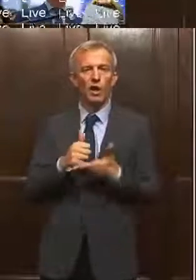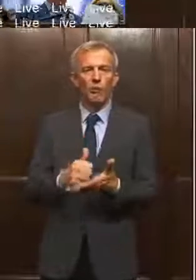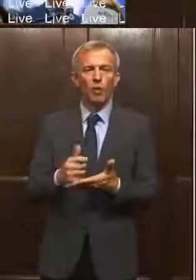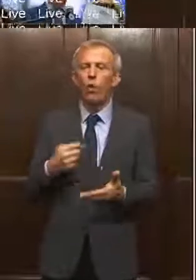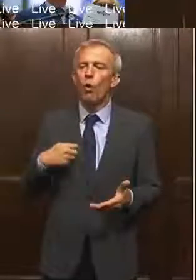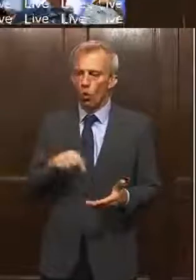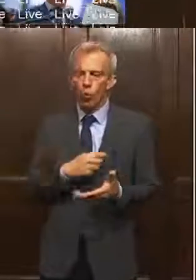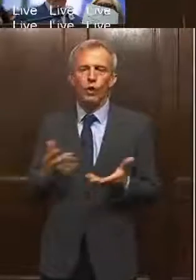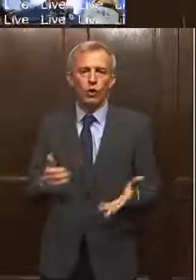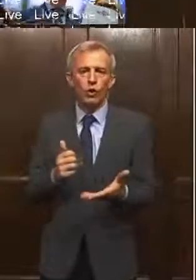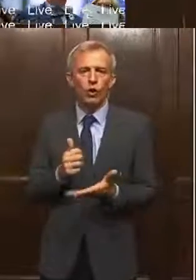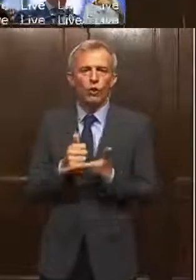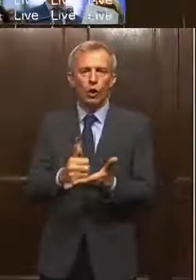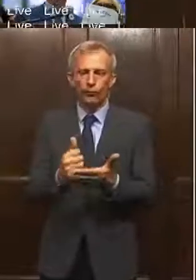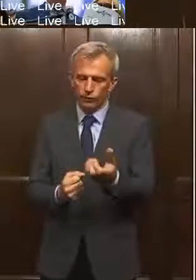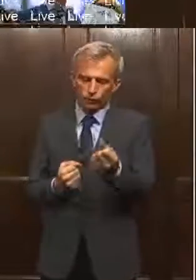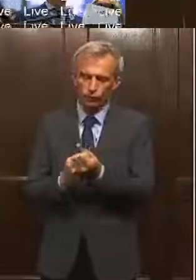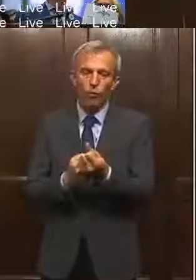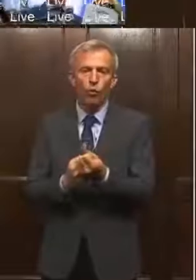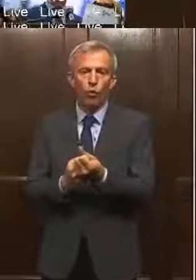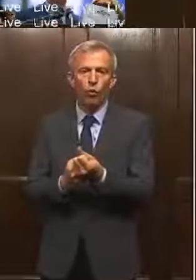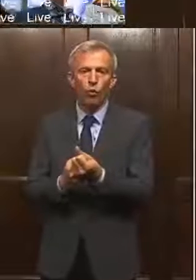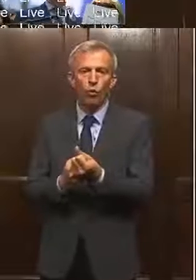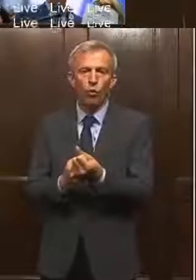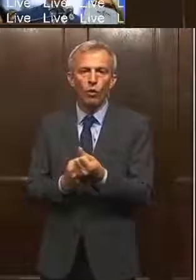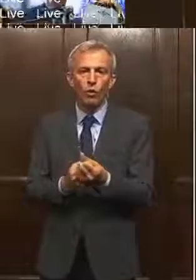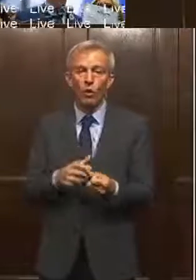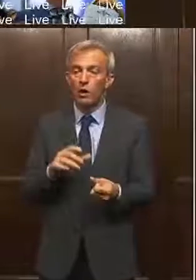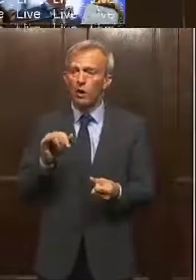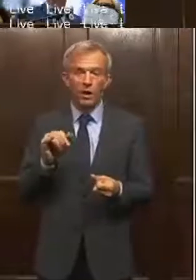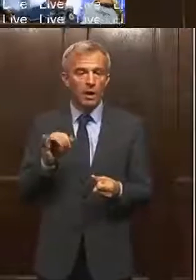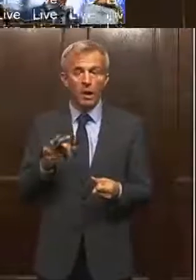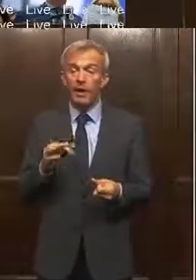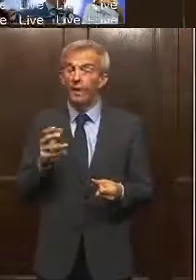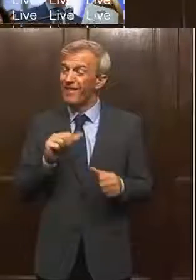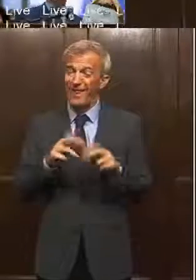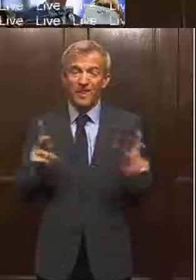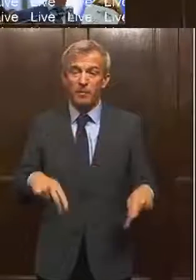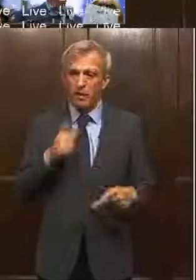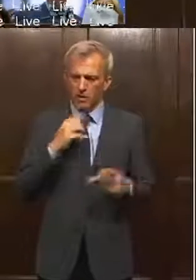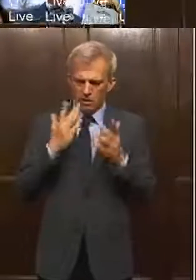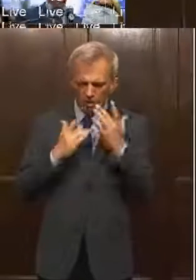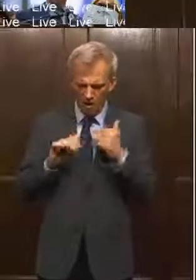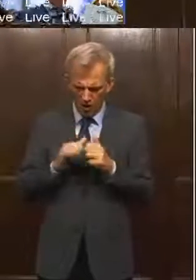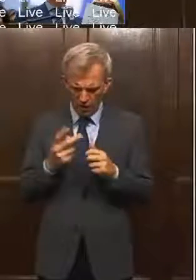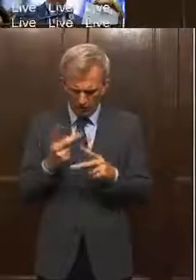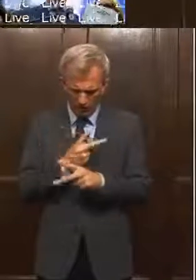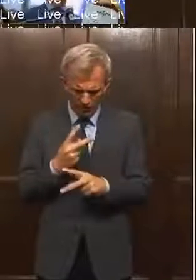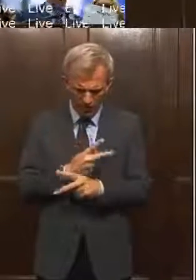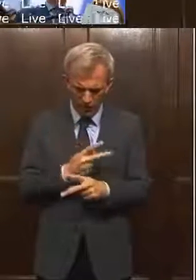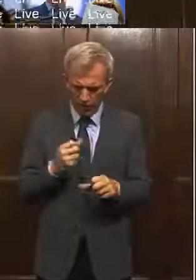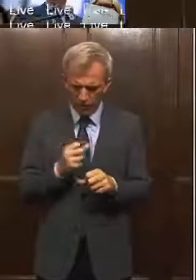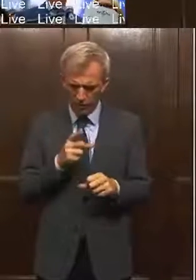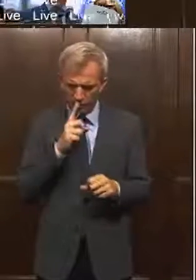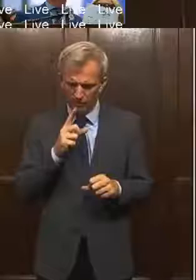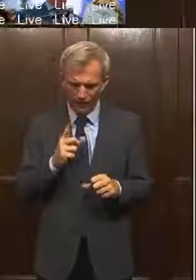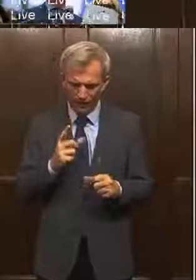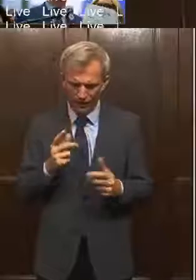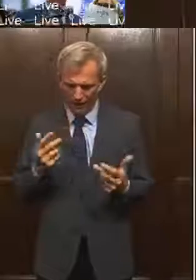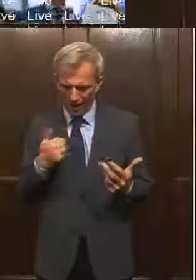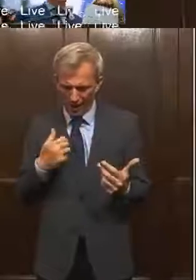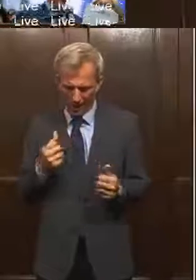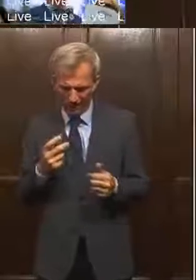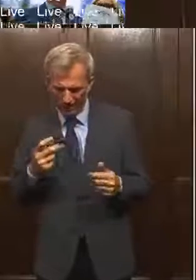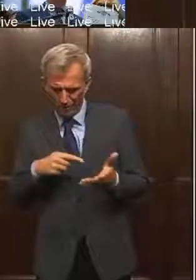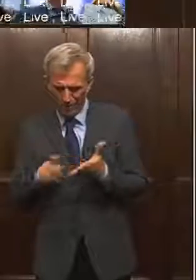to help with your struggles. Anyone unsure how to make ends meet, anyone worried about being left behind in this crisis, we see